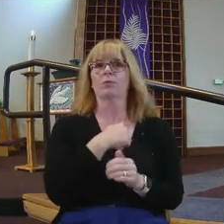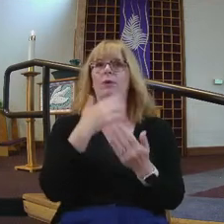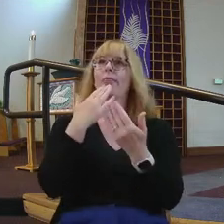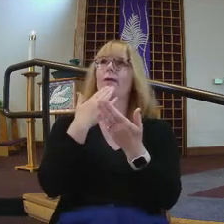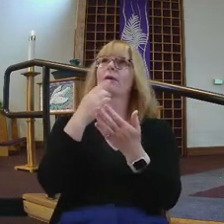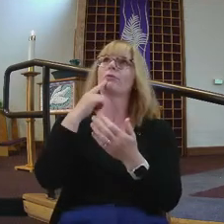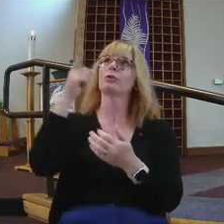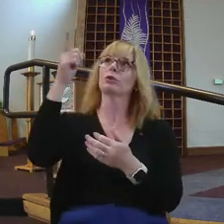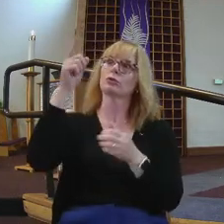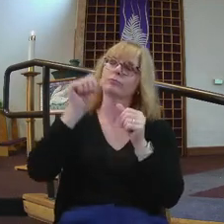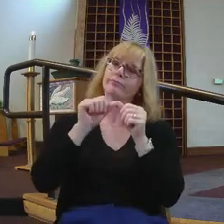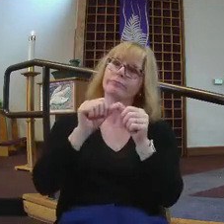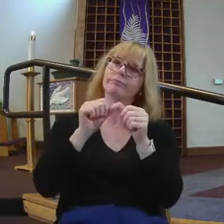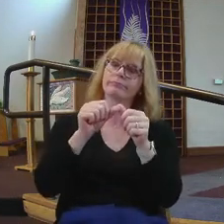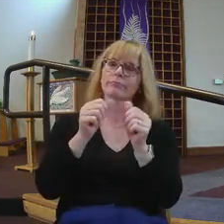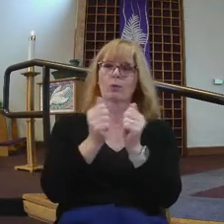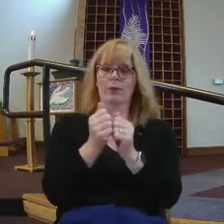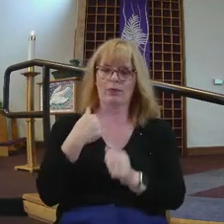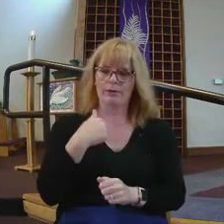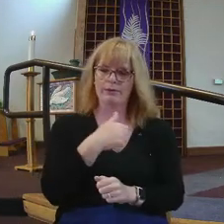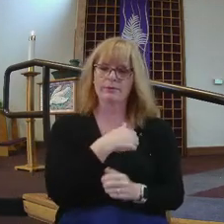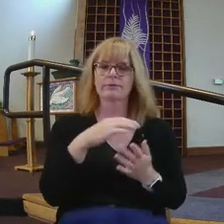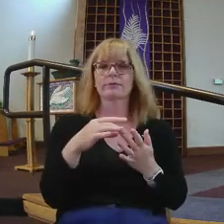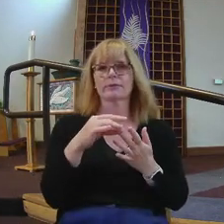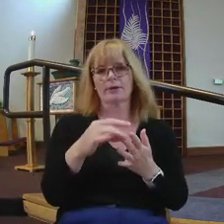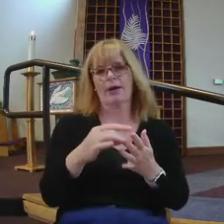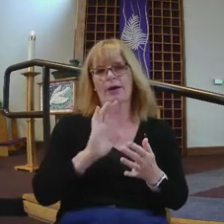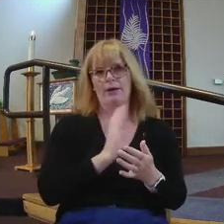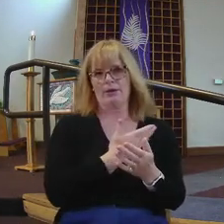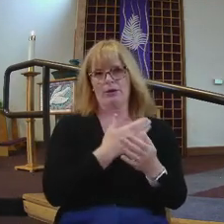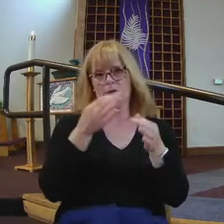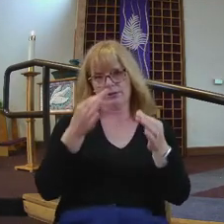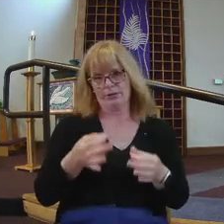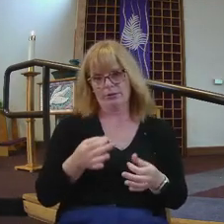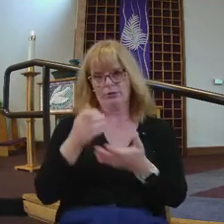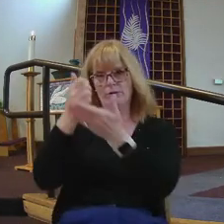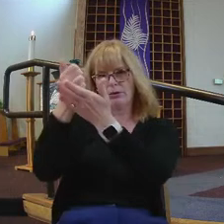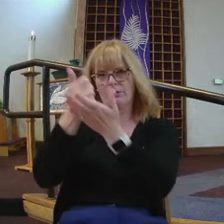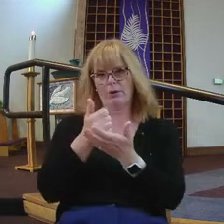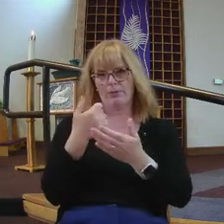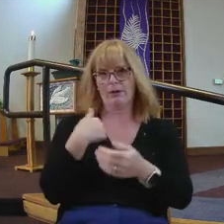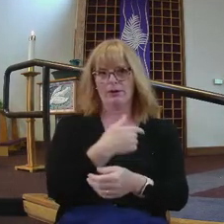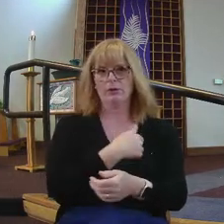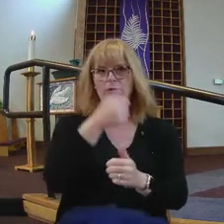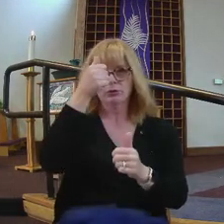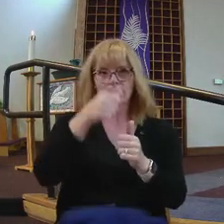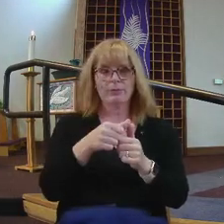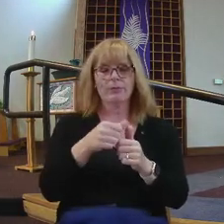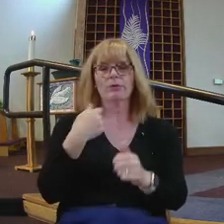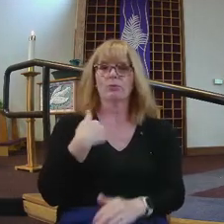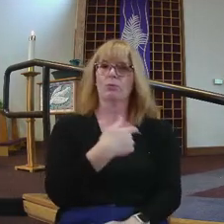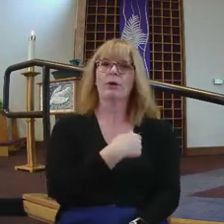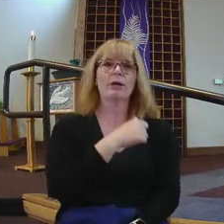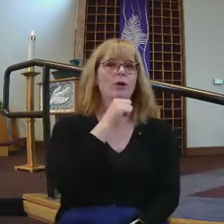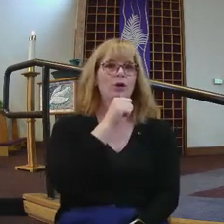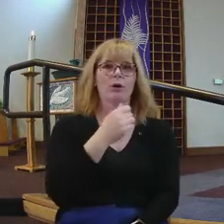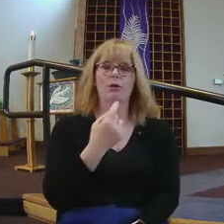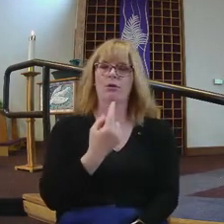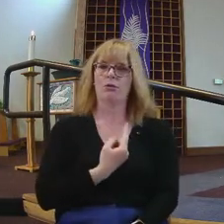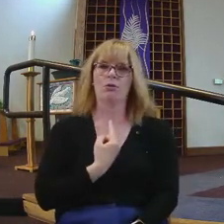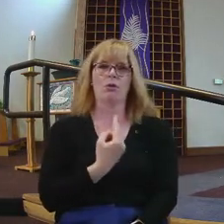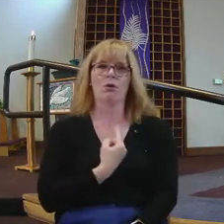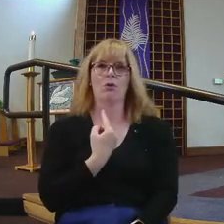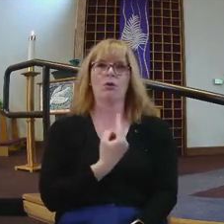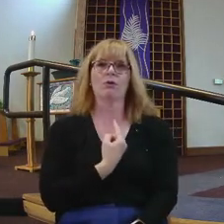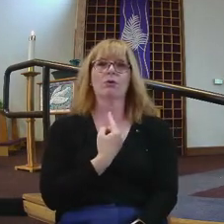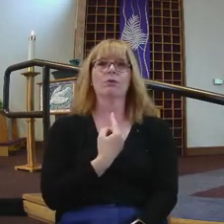us, guiding our thoughts and decisions and helping us to remember that we are not alone. But we also know that